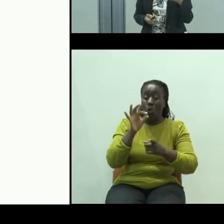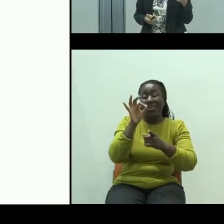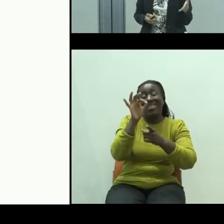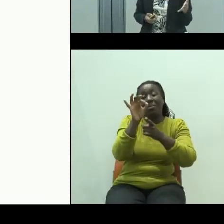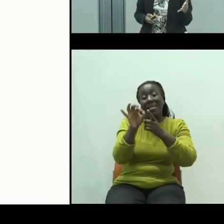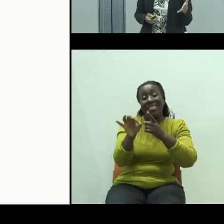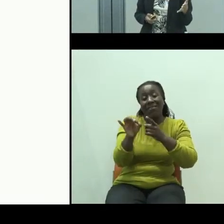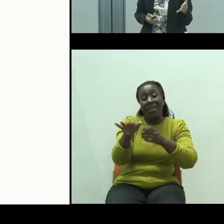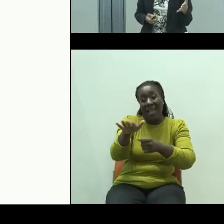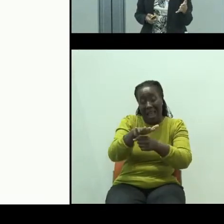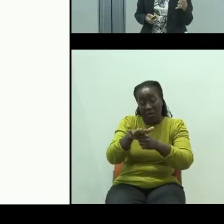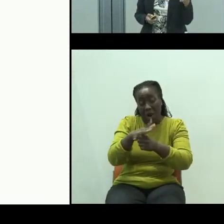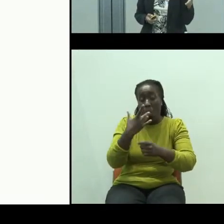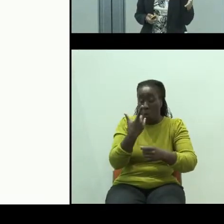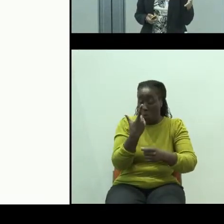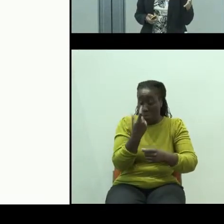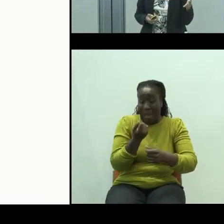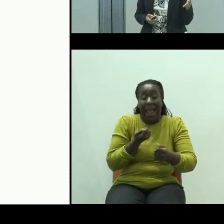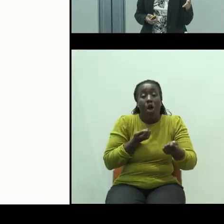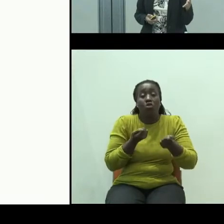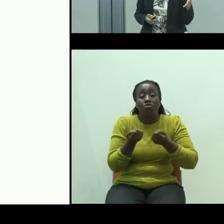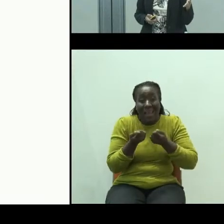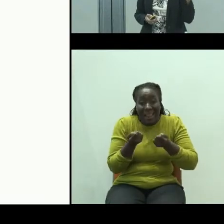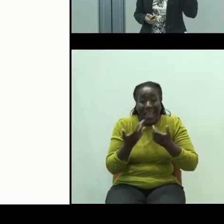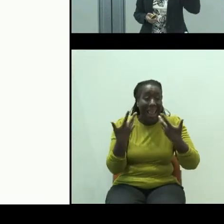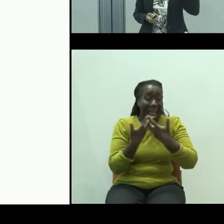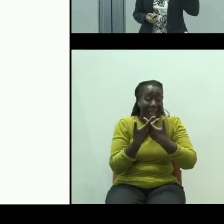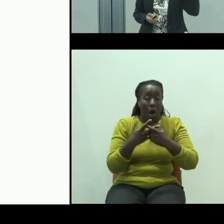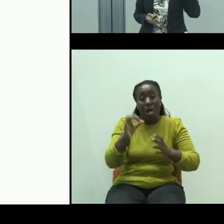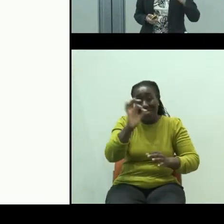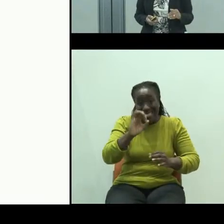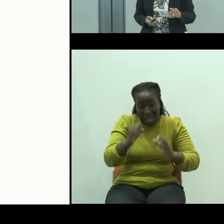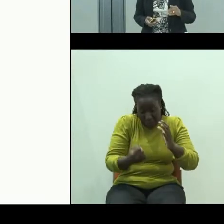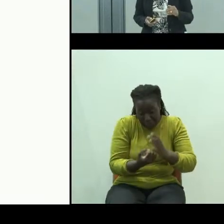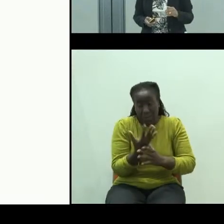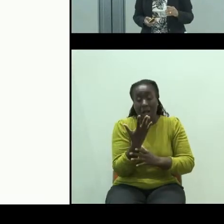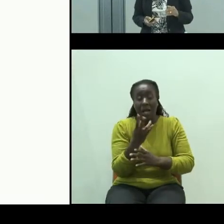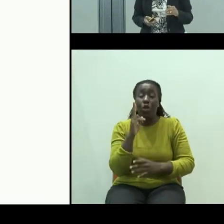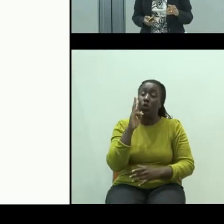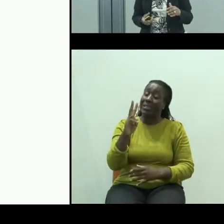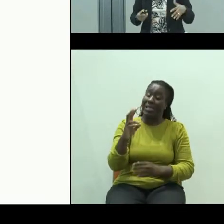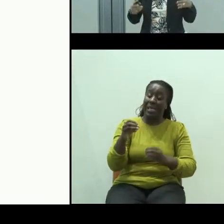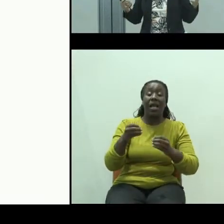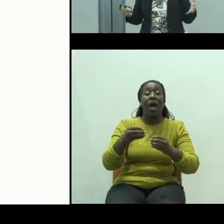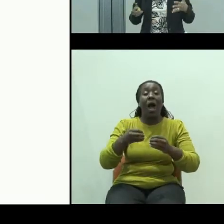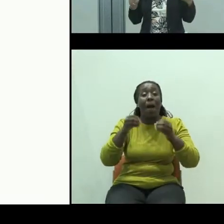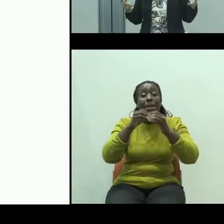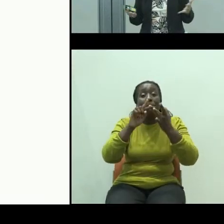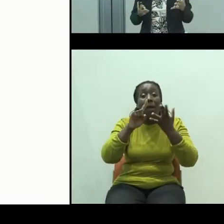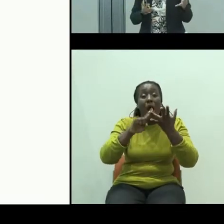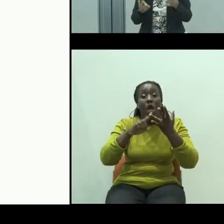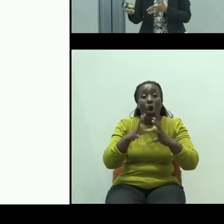regulate whether or not it was being used for the cell to grow. And you can see where biomass is indicated on the slide as something as